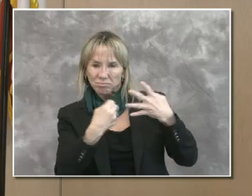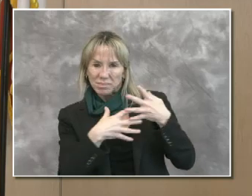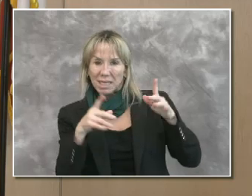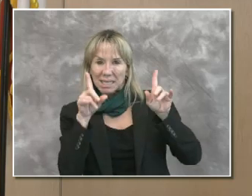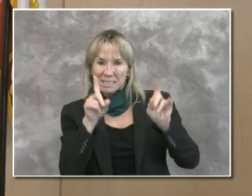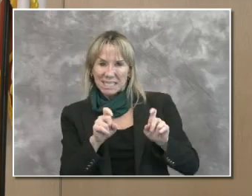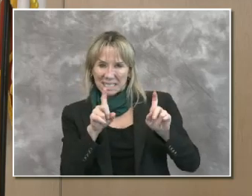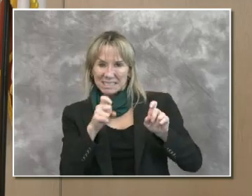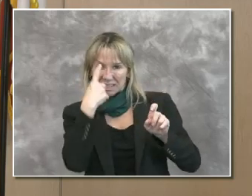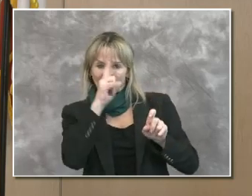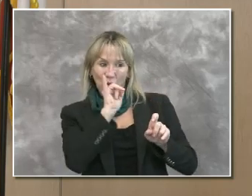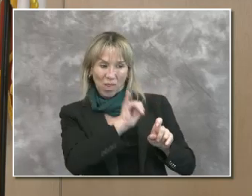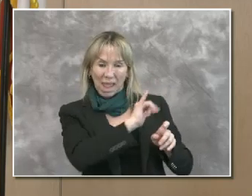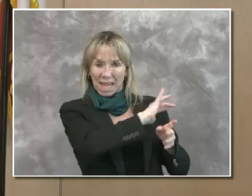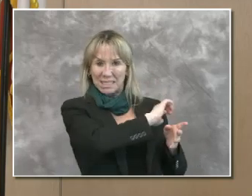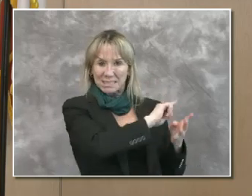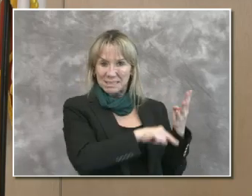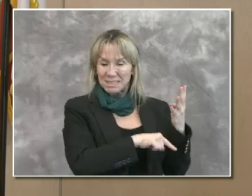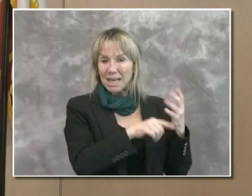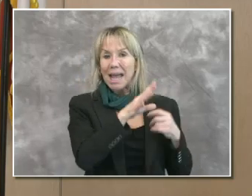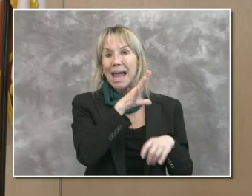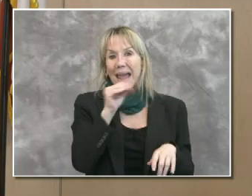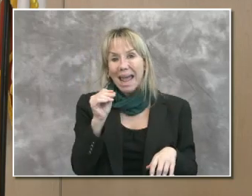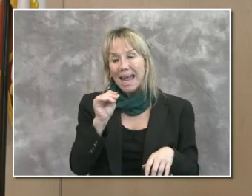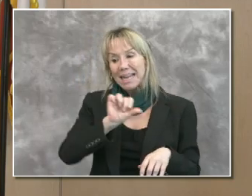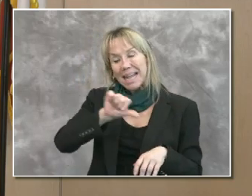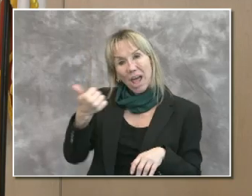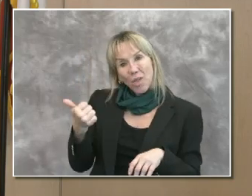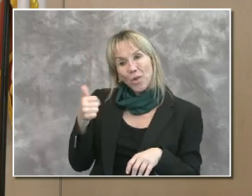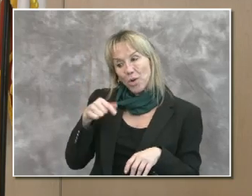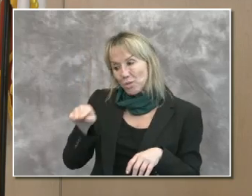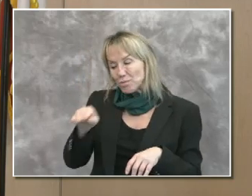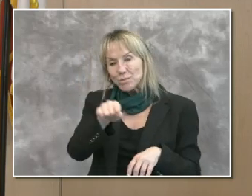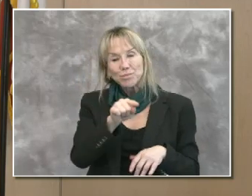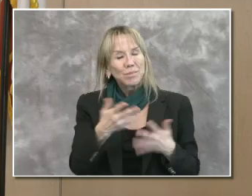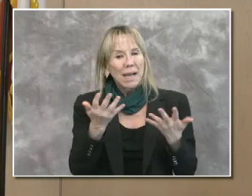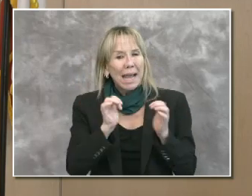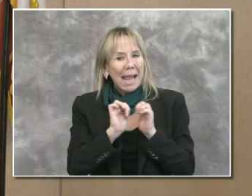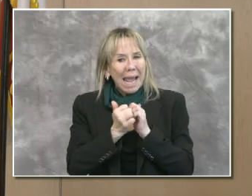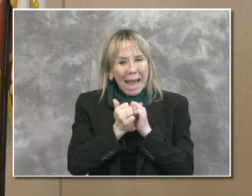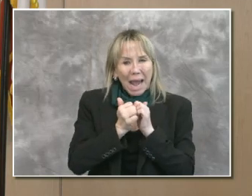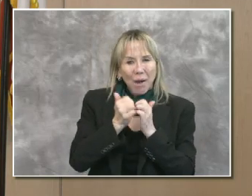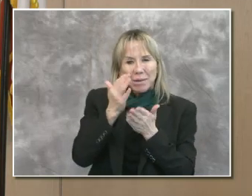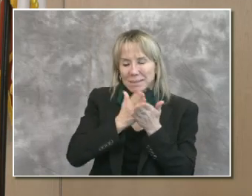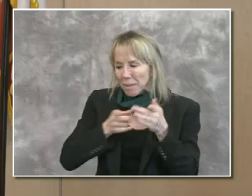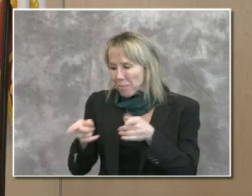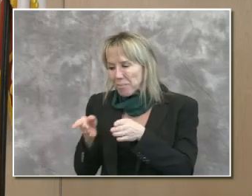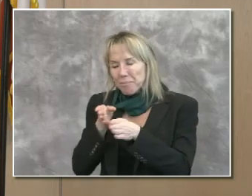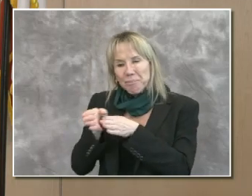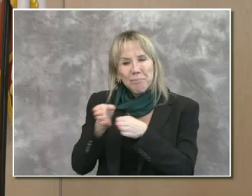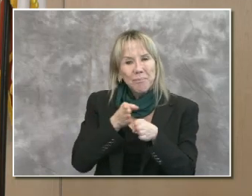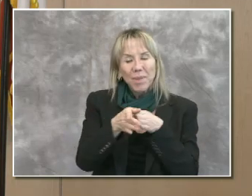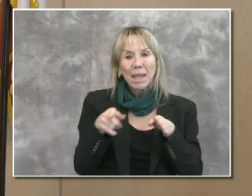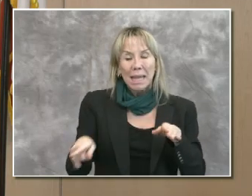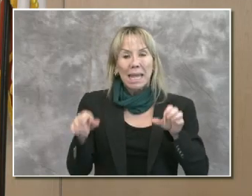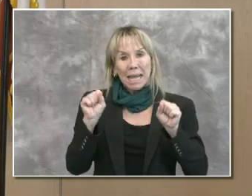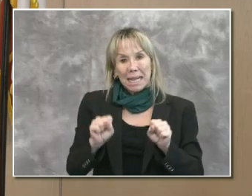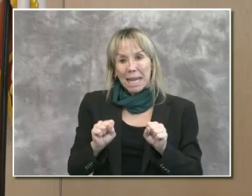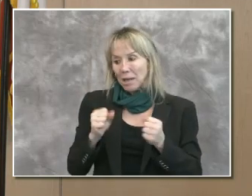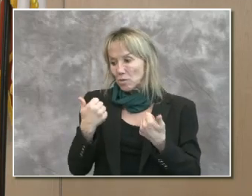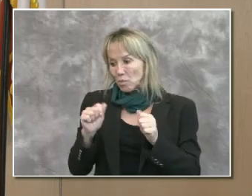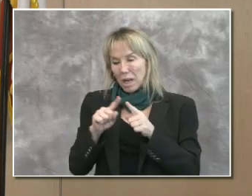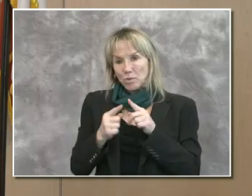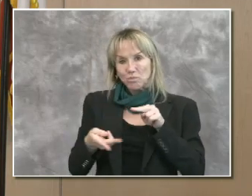ourselves for that area, but also the other sectors. What are some niche areas that they can expand